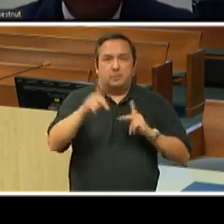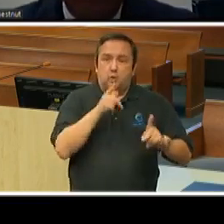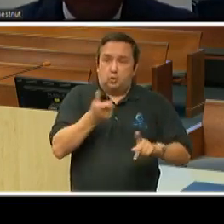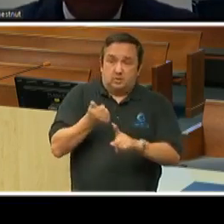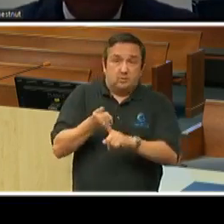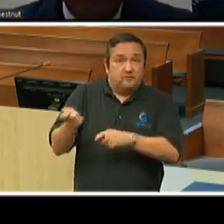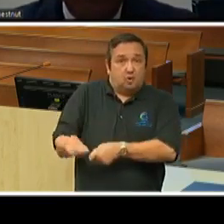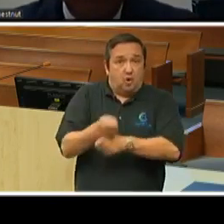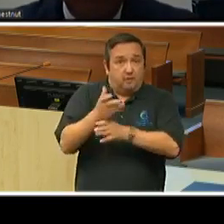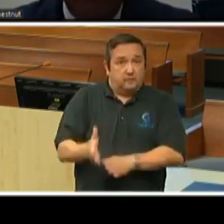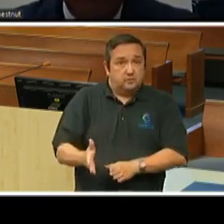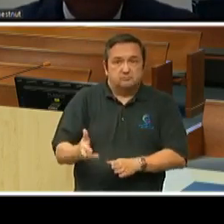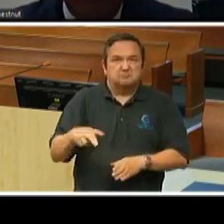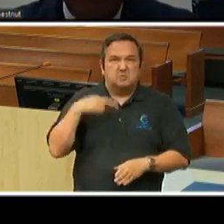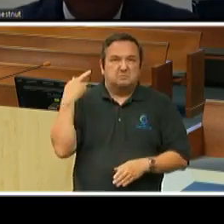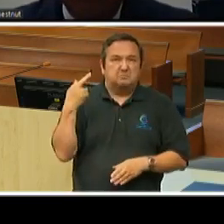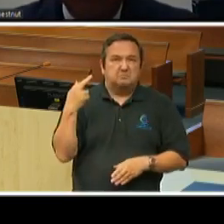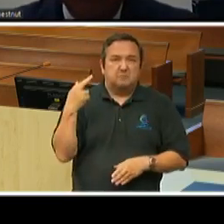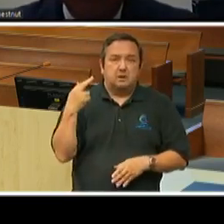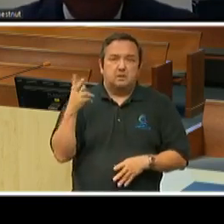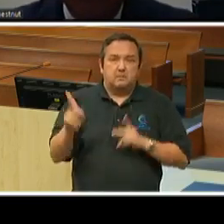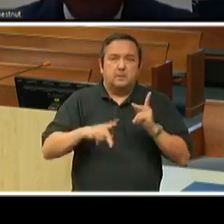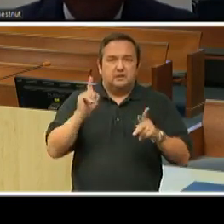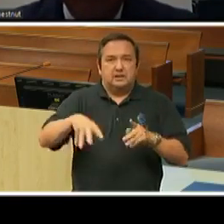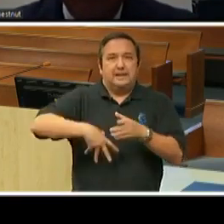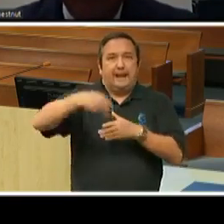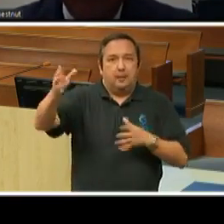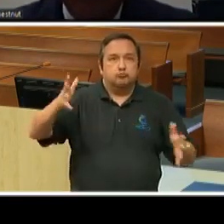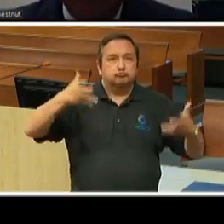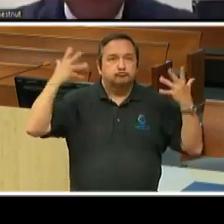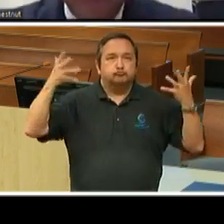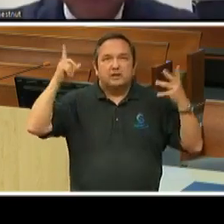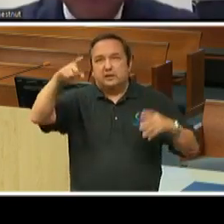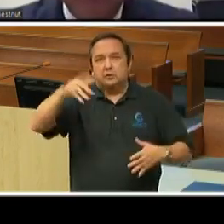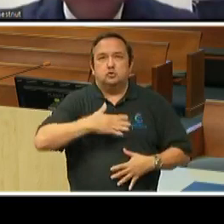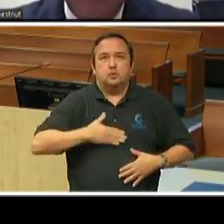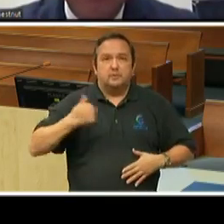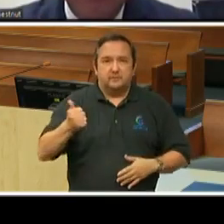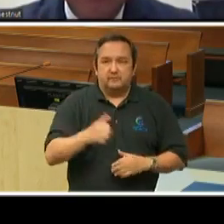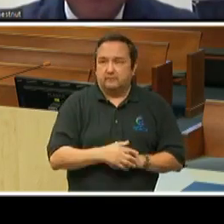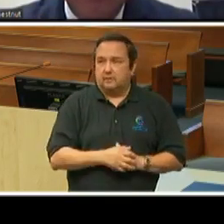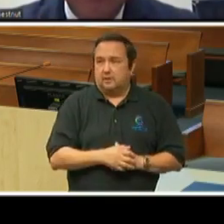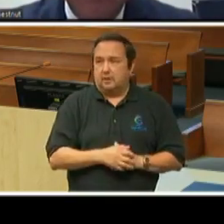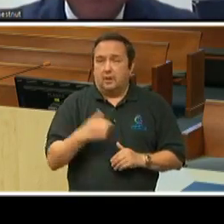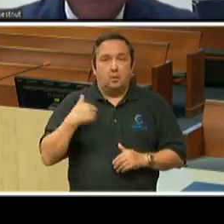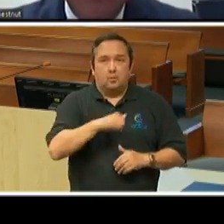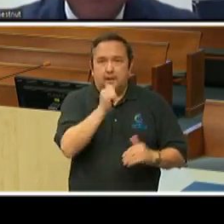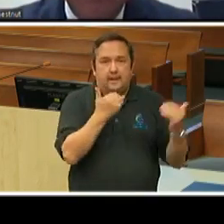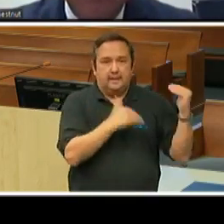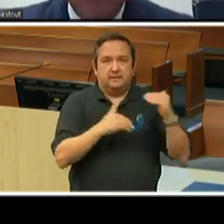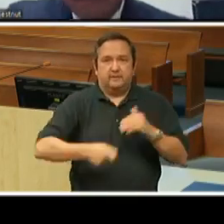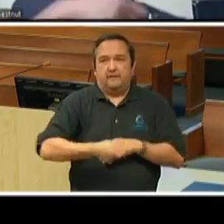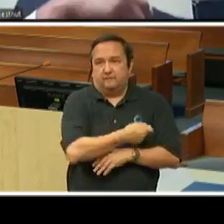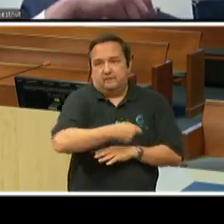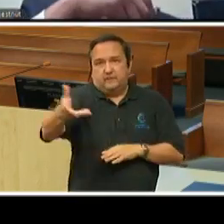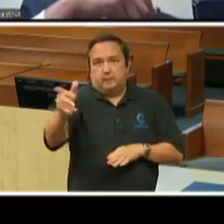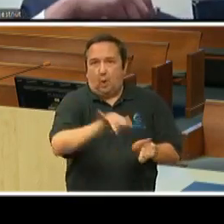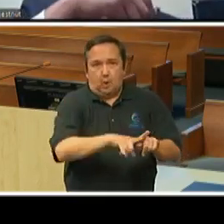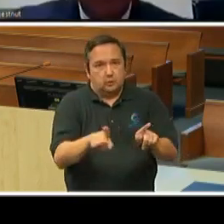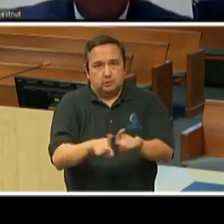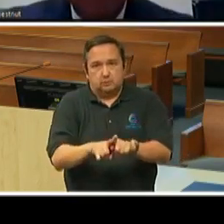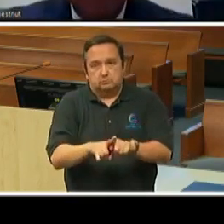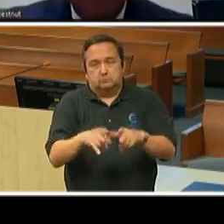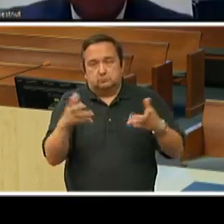particular risk, and people do need to get out and enjoy themselves. And we're not limiting frisbee golfing, so I don't think we